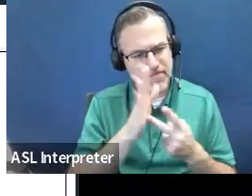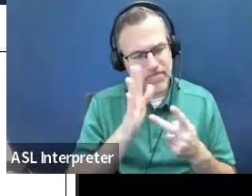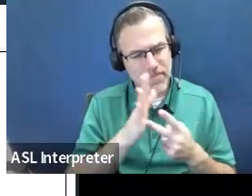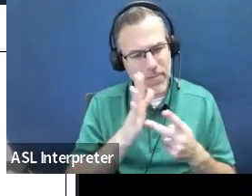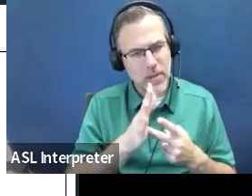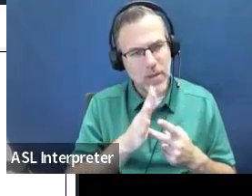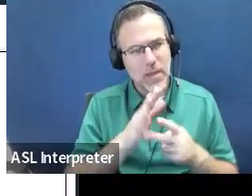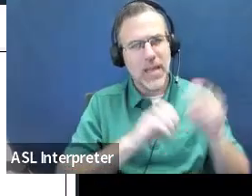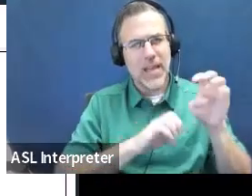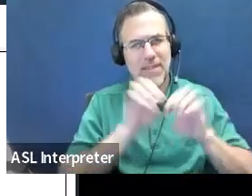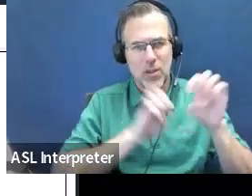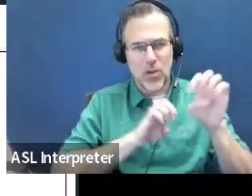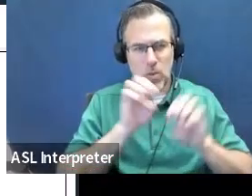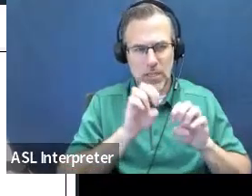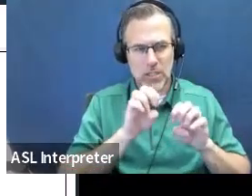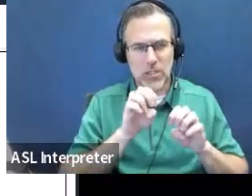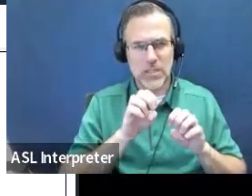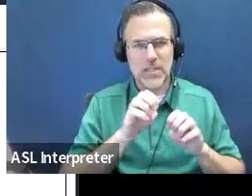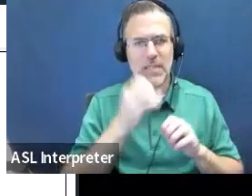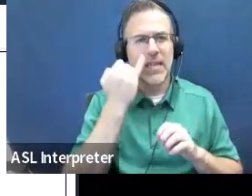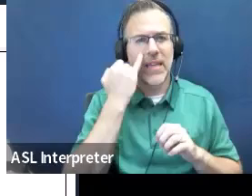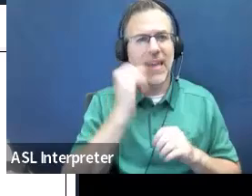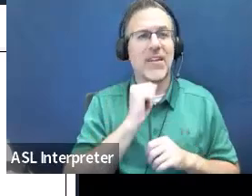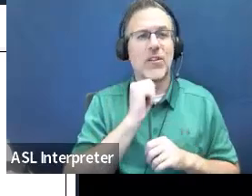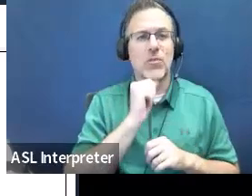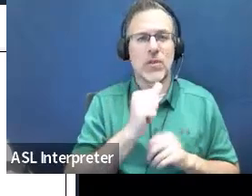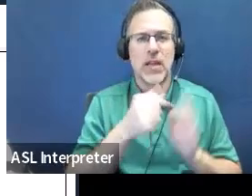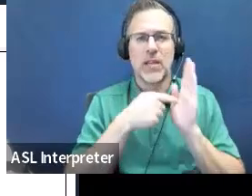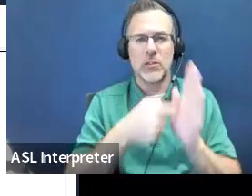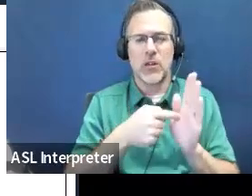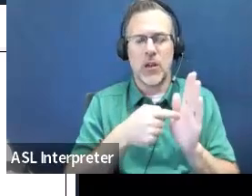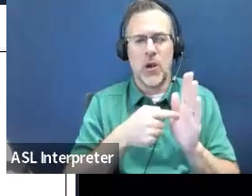eval section that do not show eligibility?